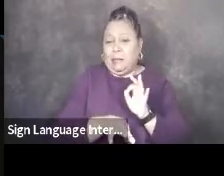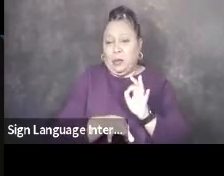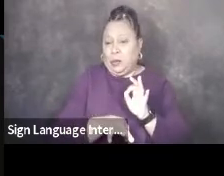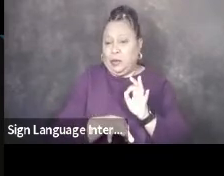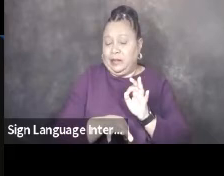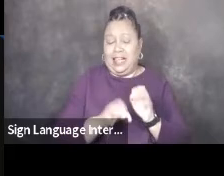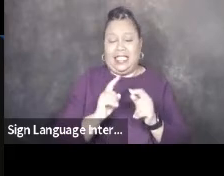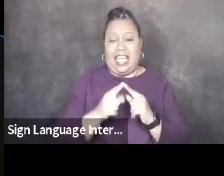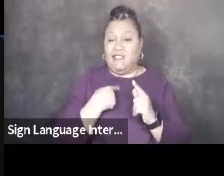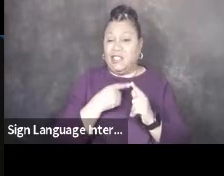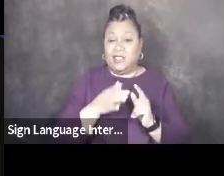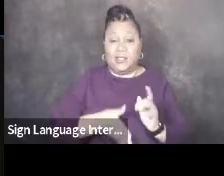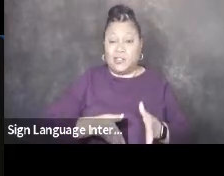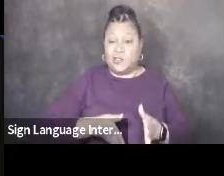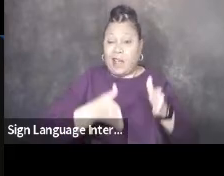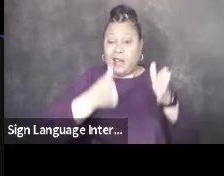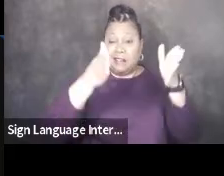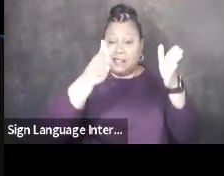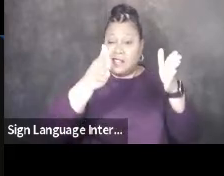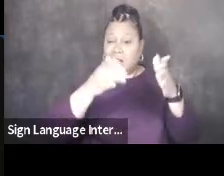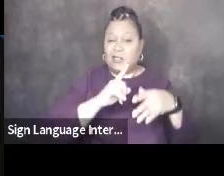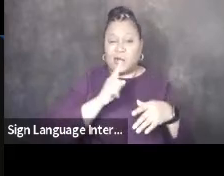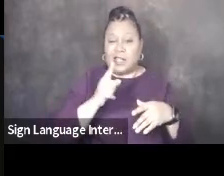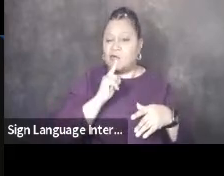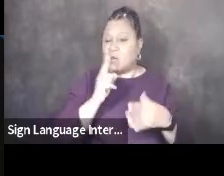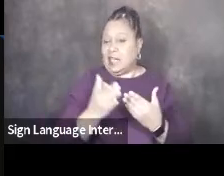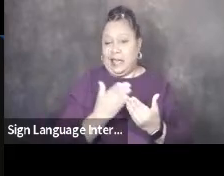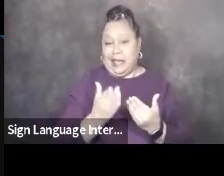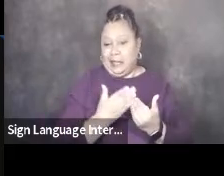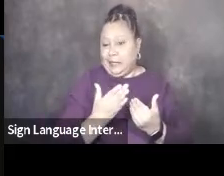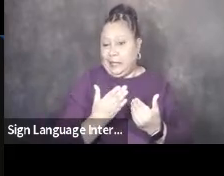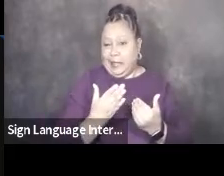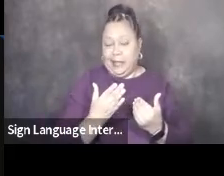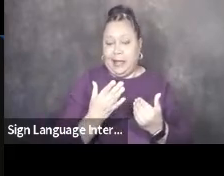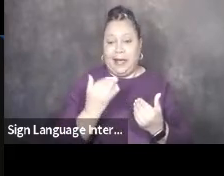other words, if it's a straight run of stairs, it's really very easy. If it